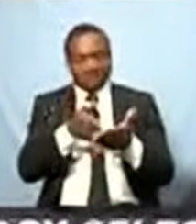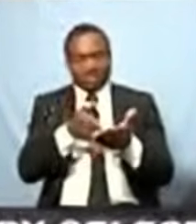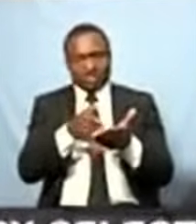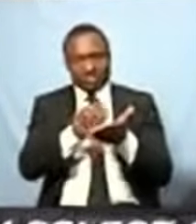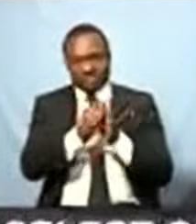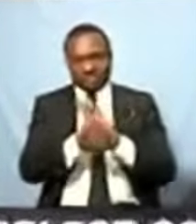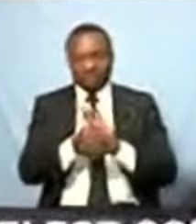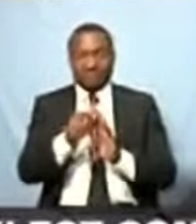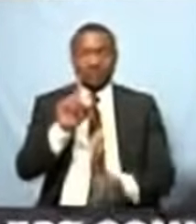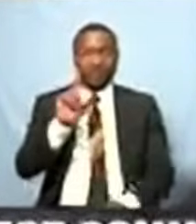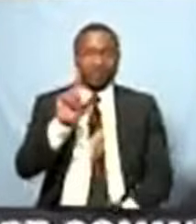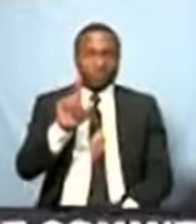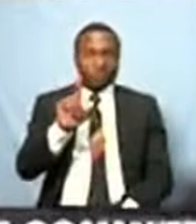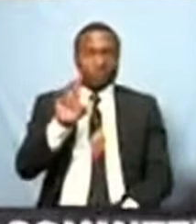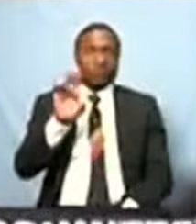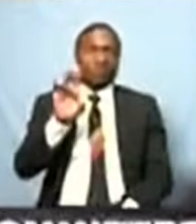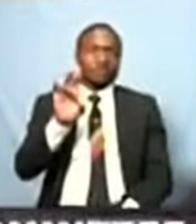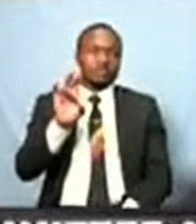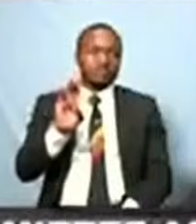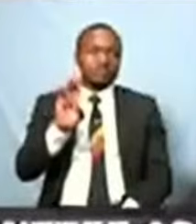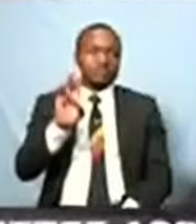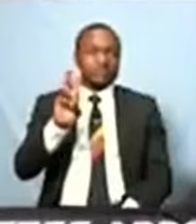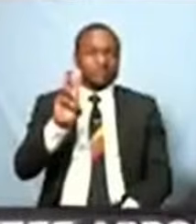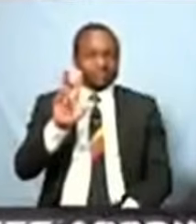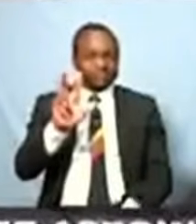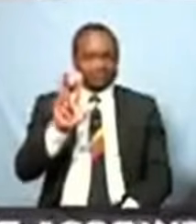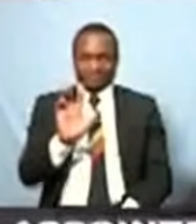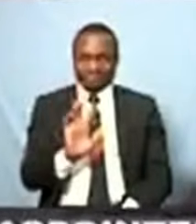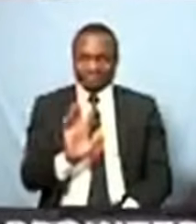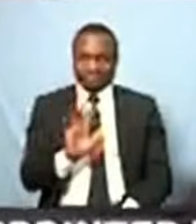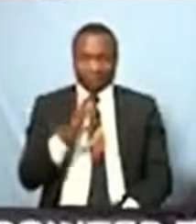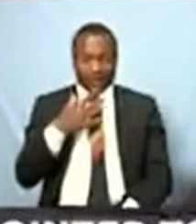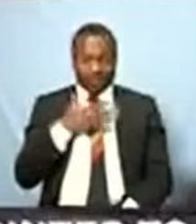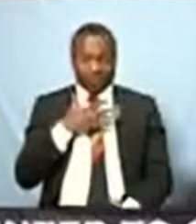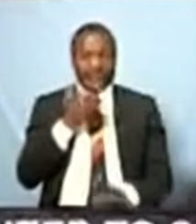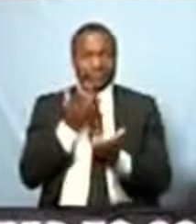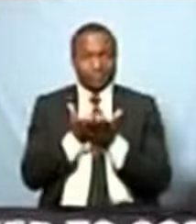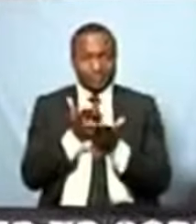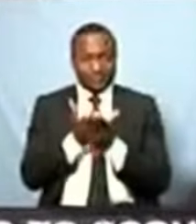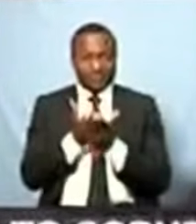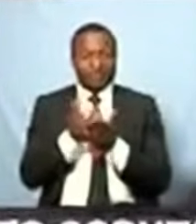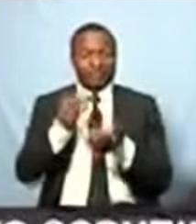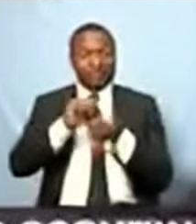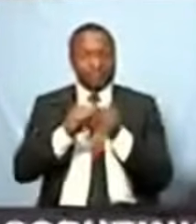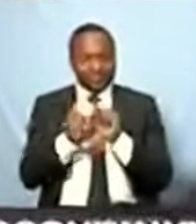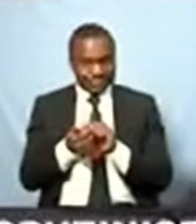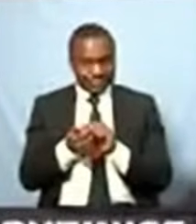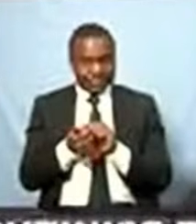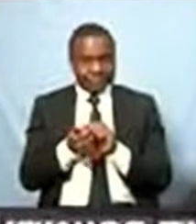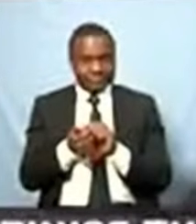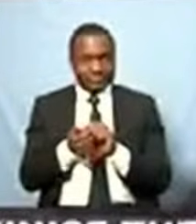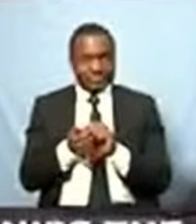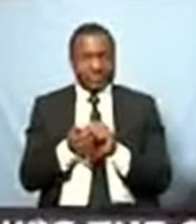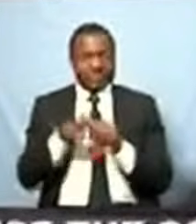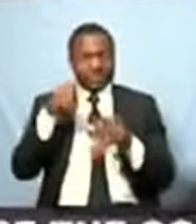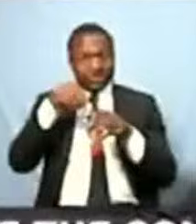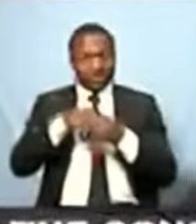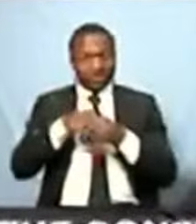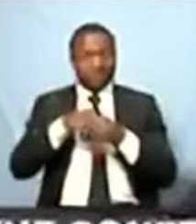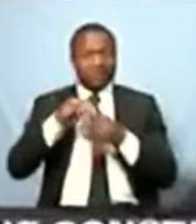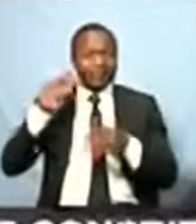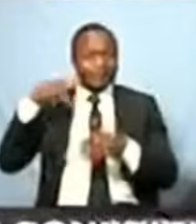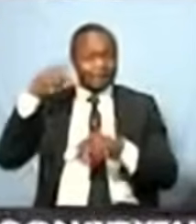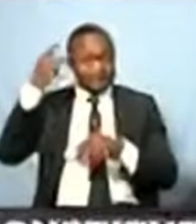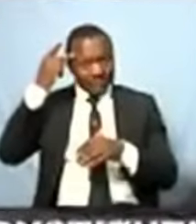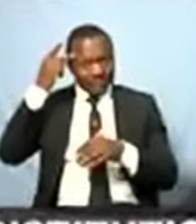in Article 176(3). In my opinion, the fundamental problem lies in the